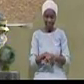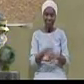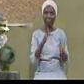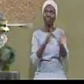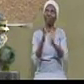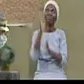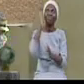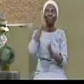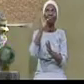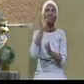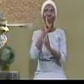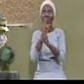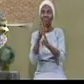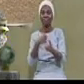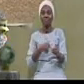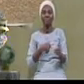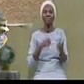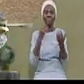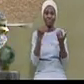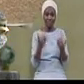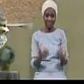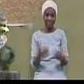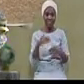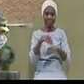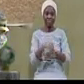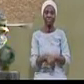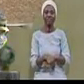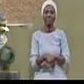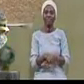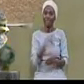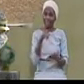Tonight, Jesus, we answer me